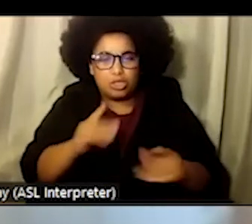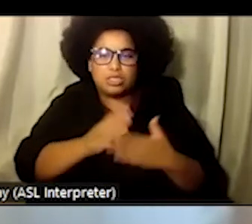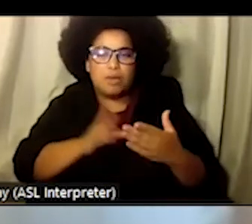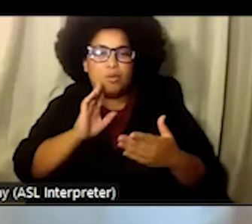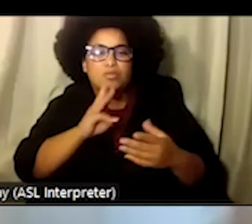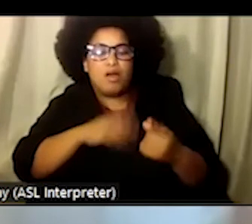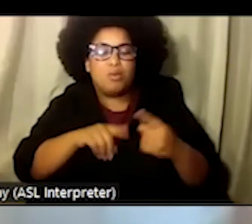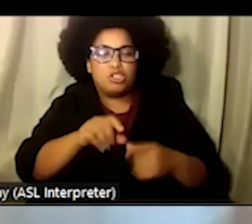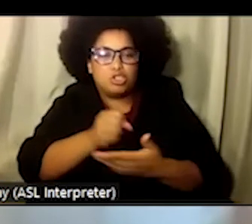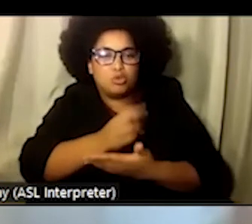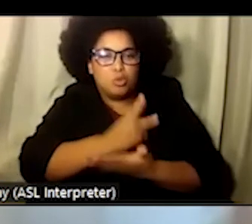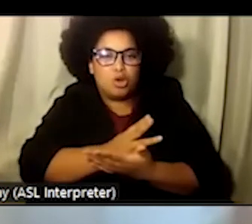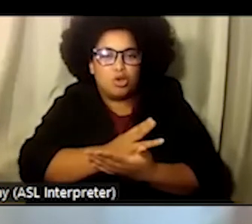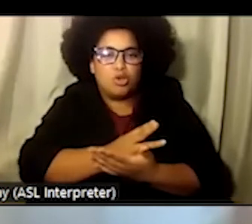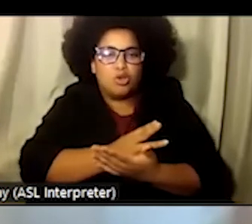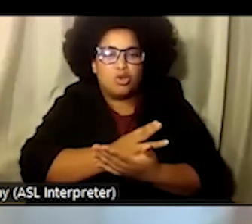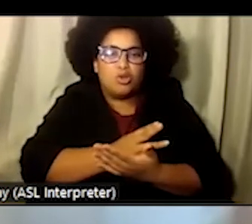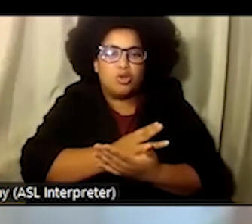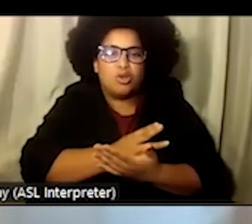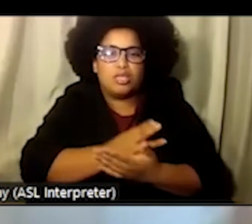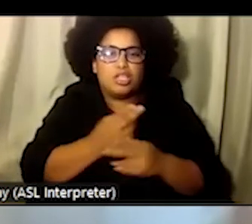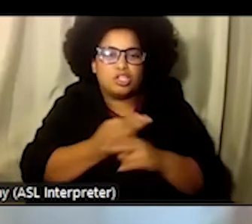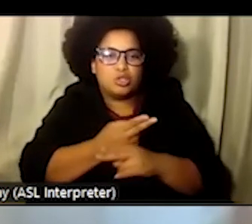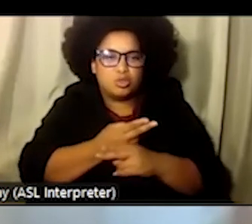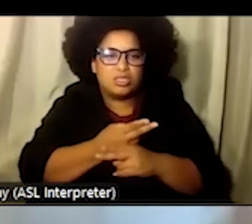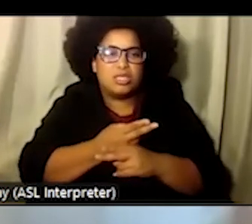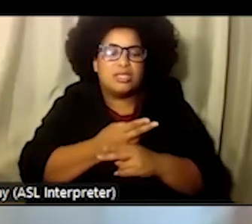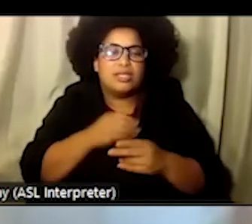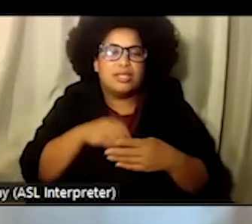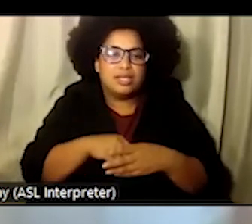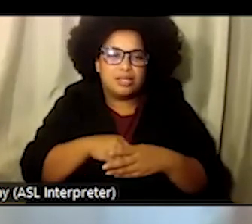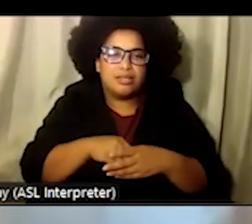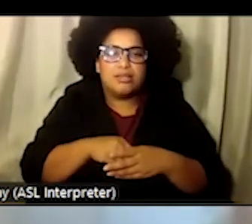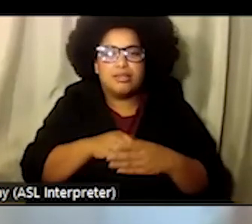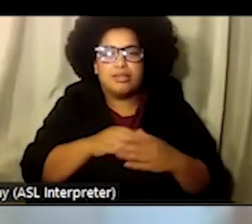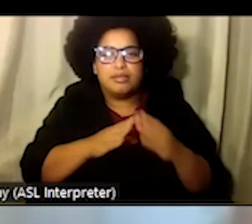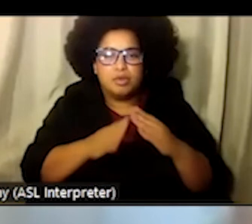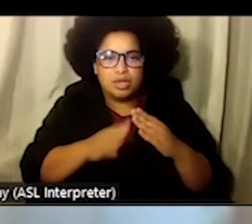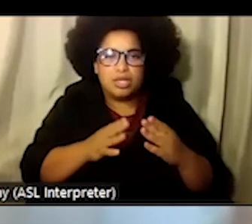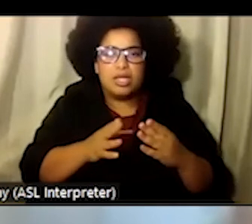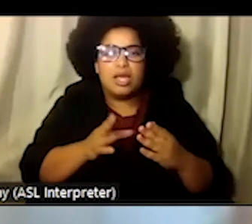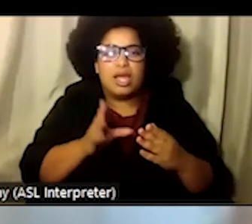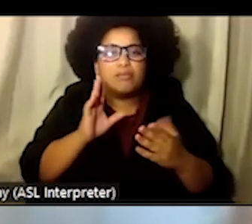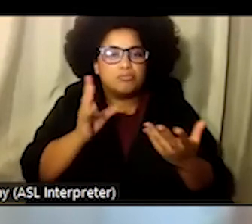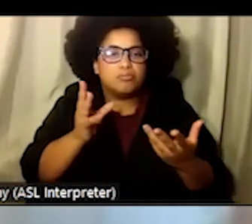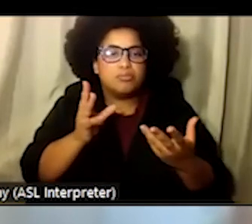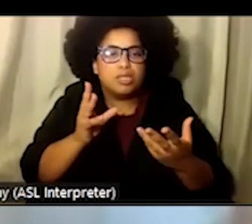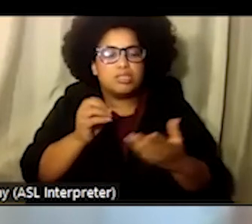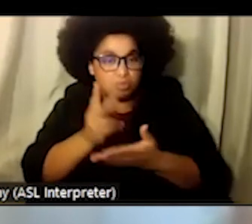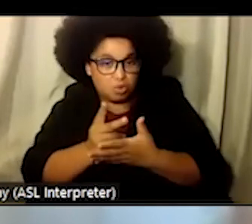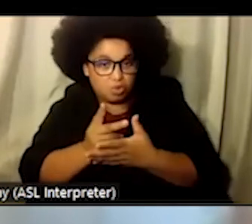that they're using in the community to see if they can get that approved for social recreation. And we'll have outreach from social work or other